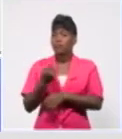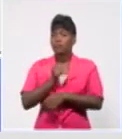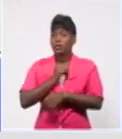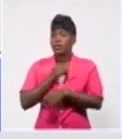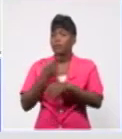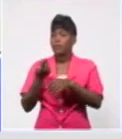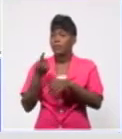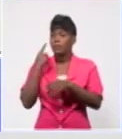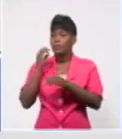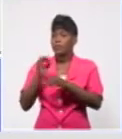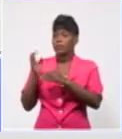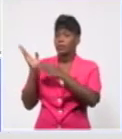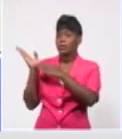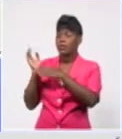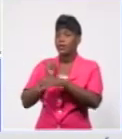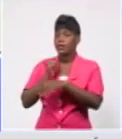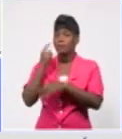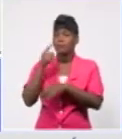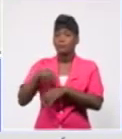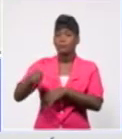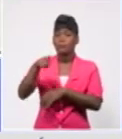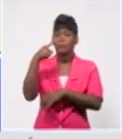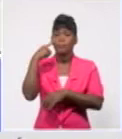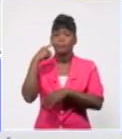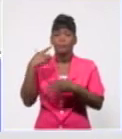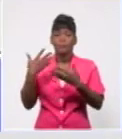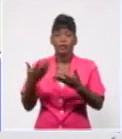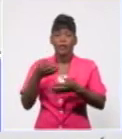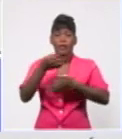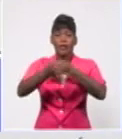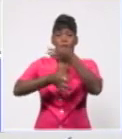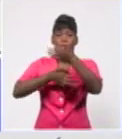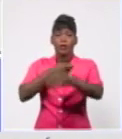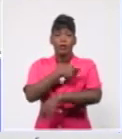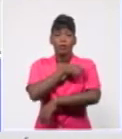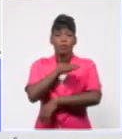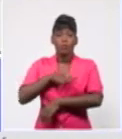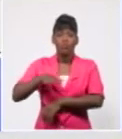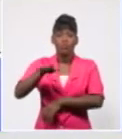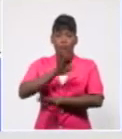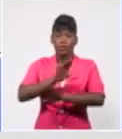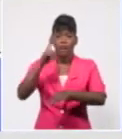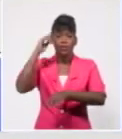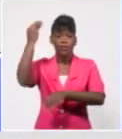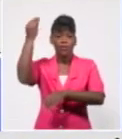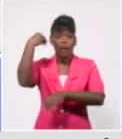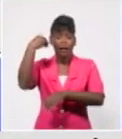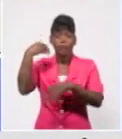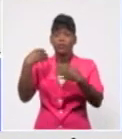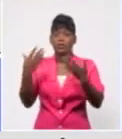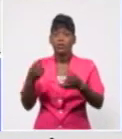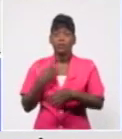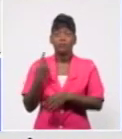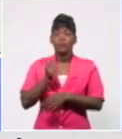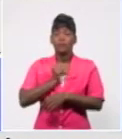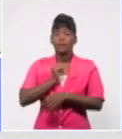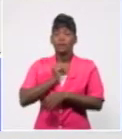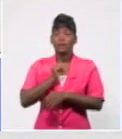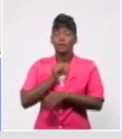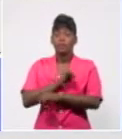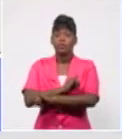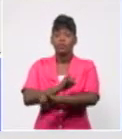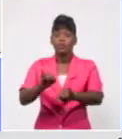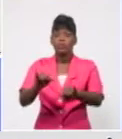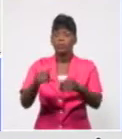the audience that reflects the great spread of the COVID-19 in this city, with a significant number of cases in the area